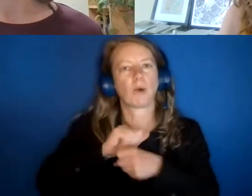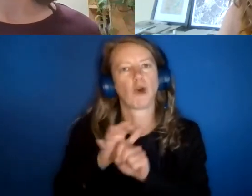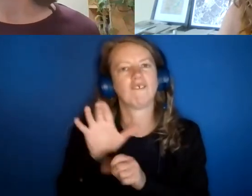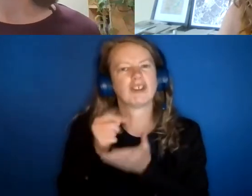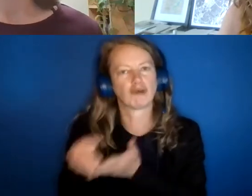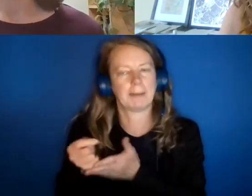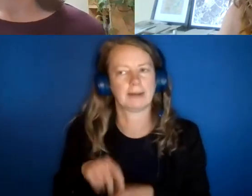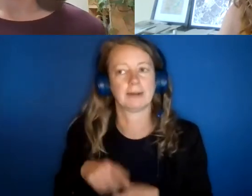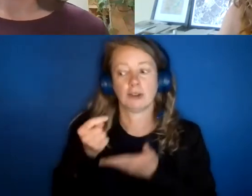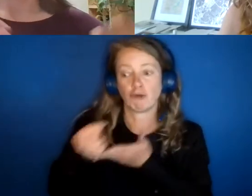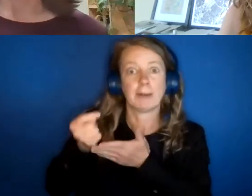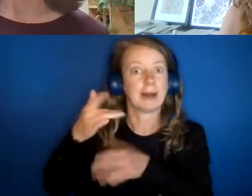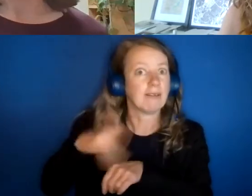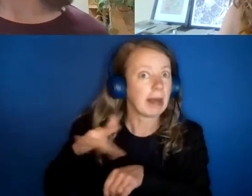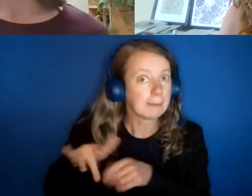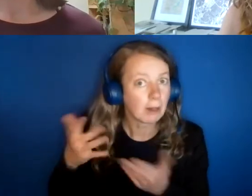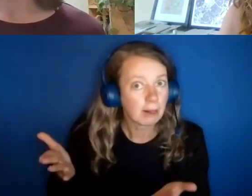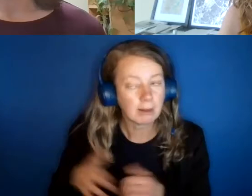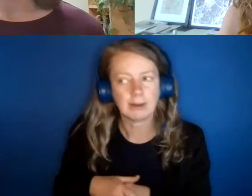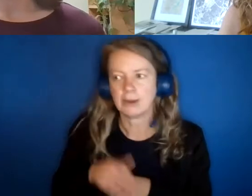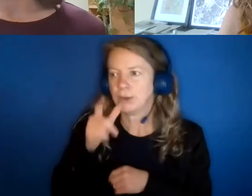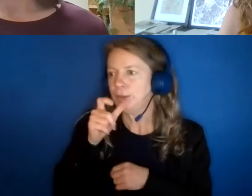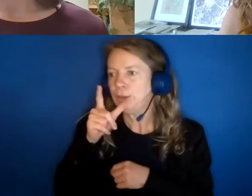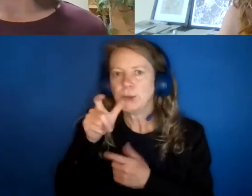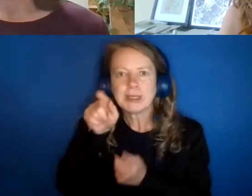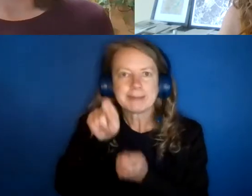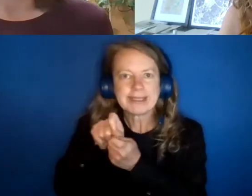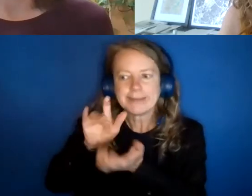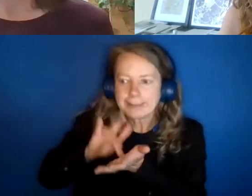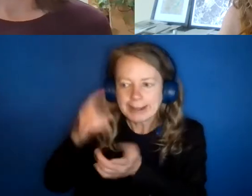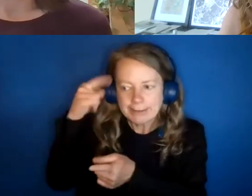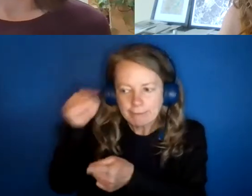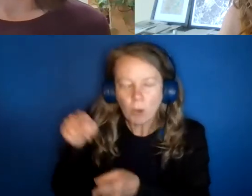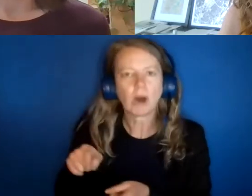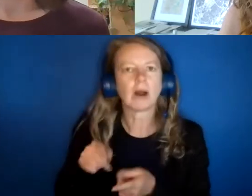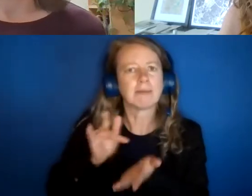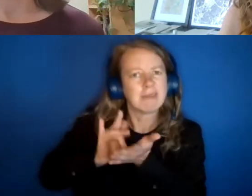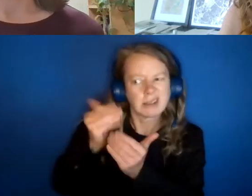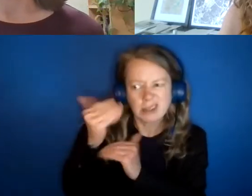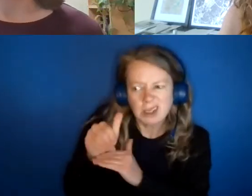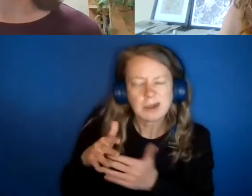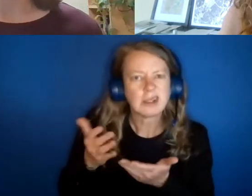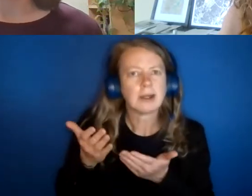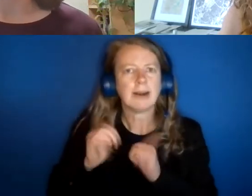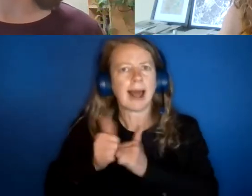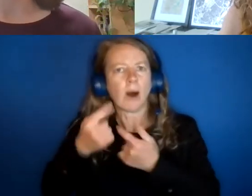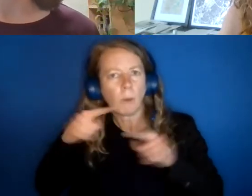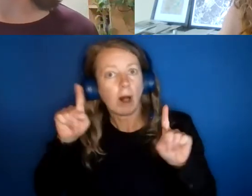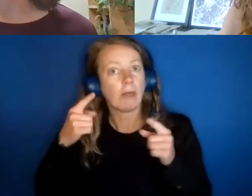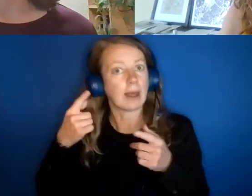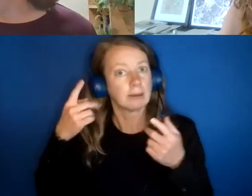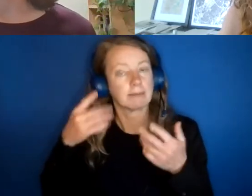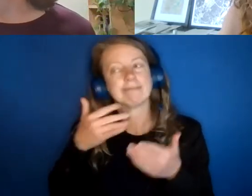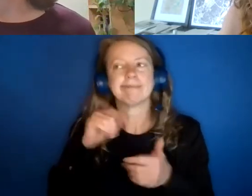of treatments exist, who they're for, what are their limitations, how well do they work, and where and how you can access